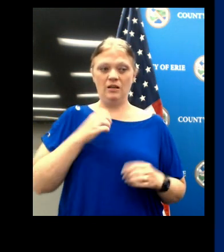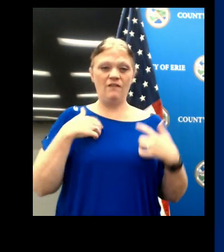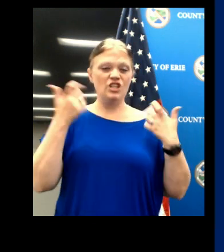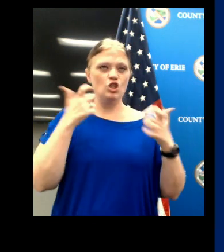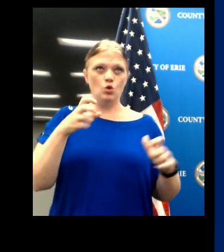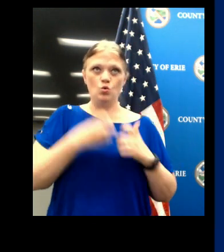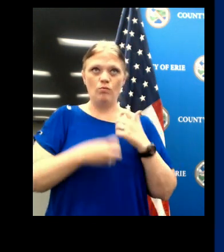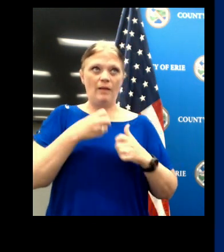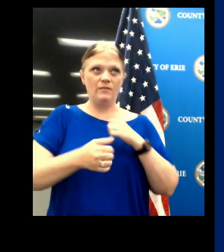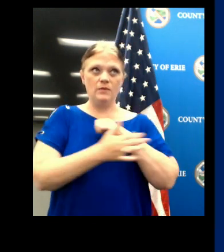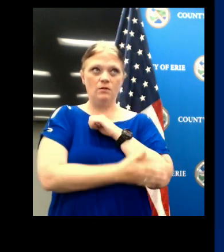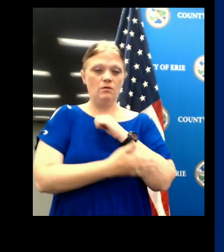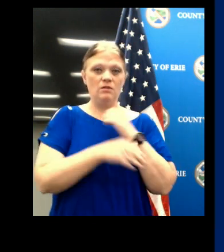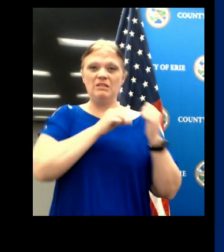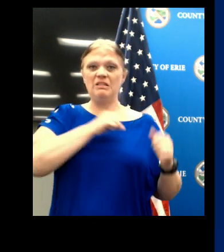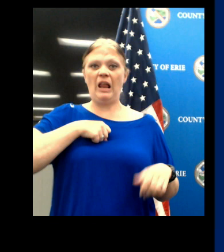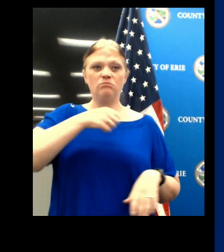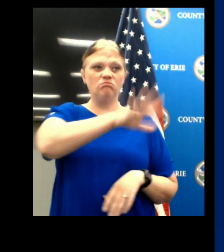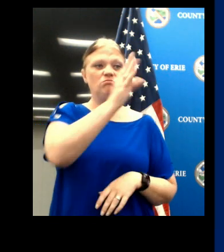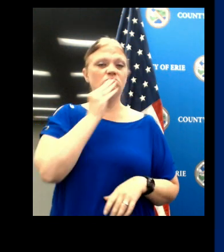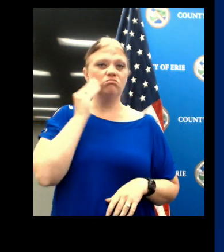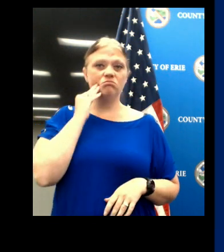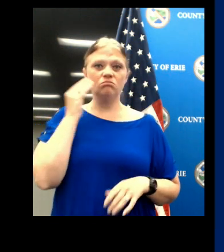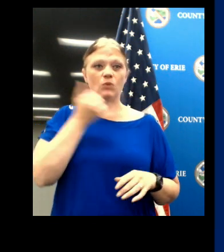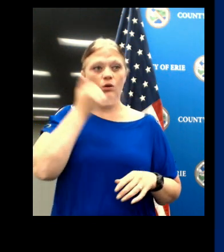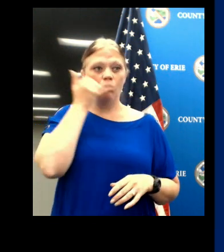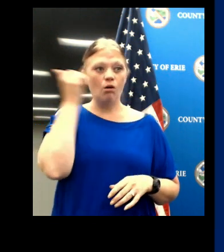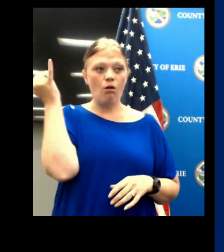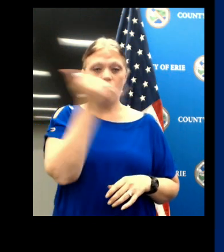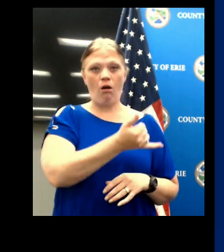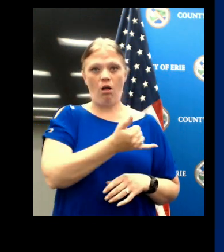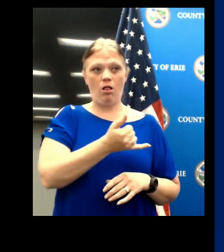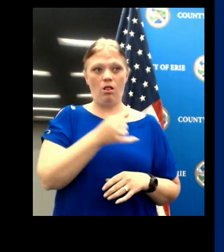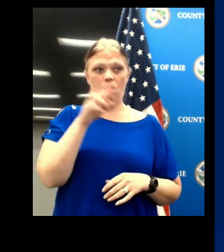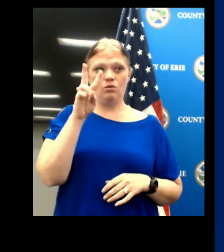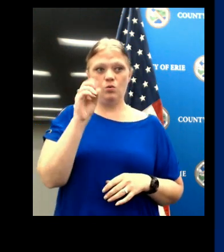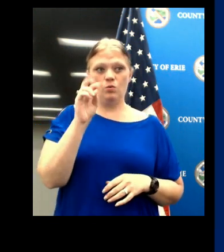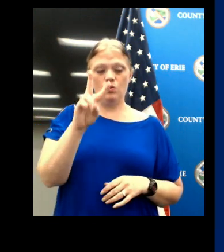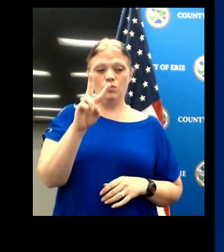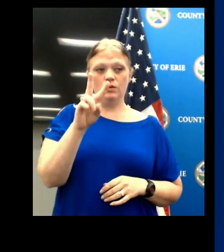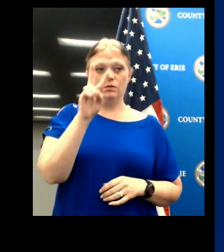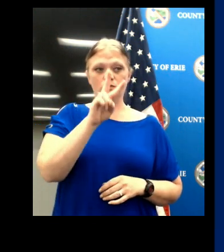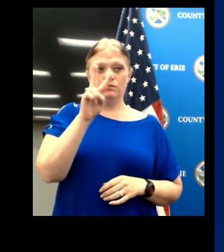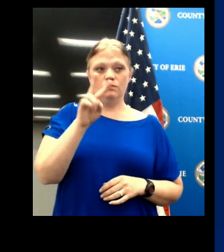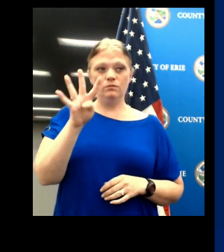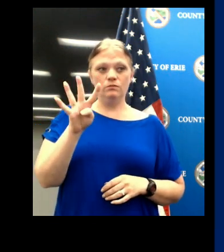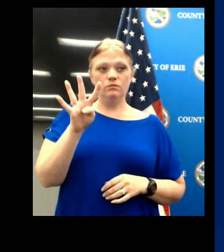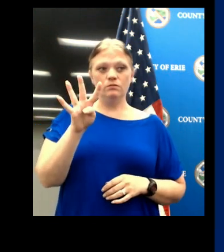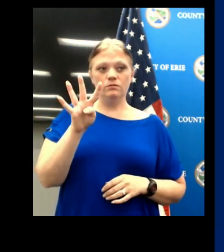in our country, the Senate went home. Call Senate Majority Leader Mitch McConnell at